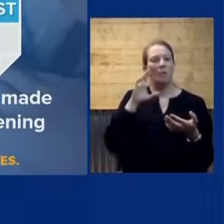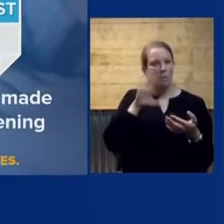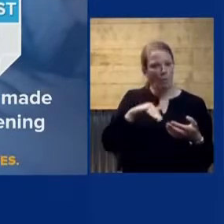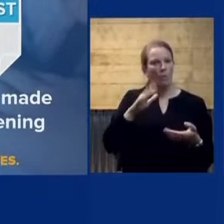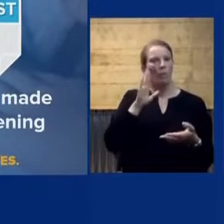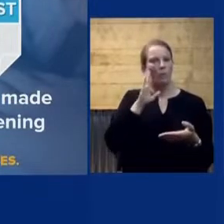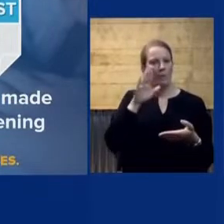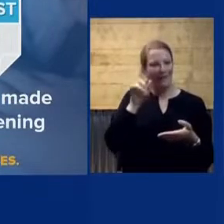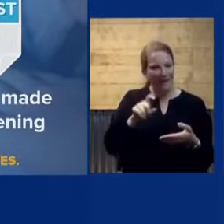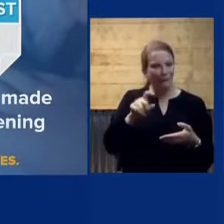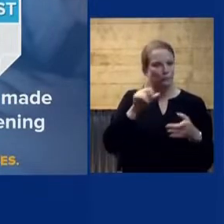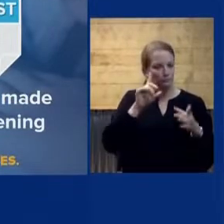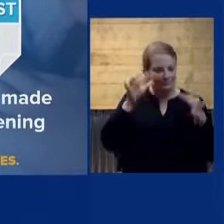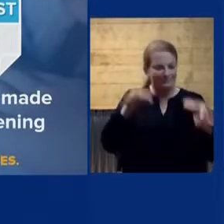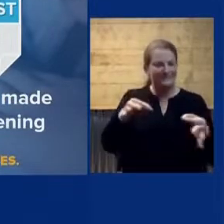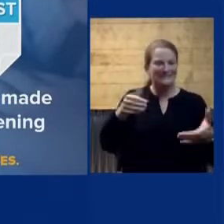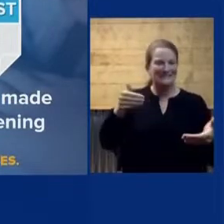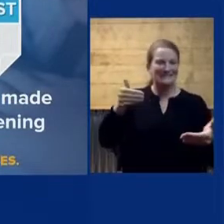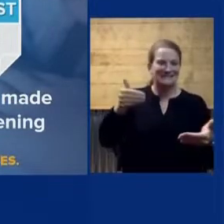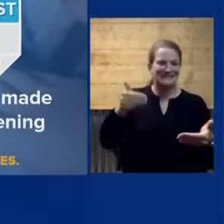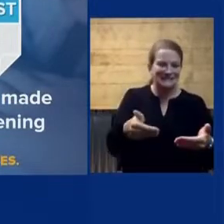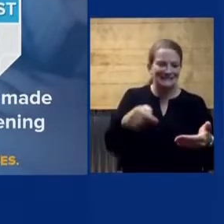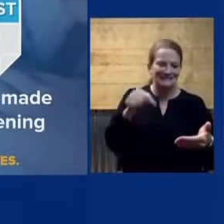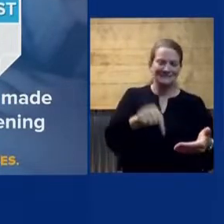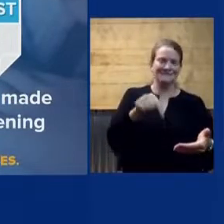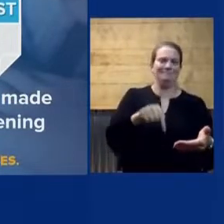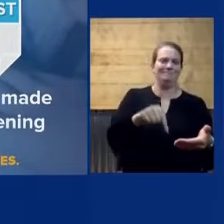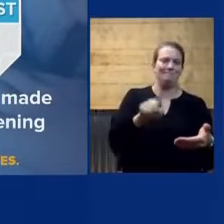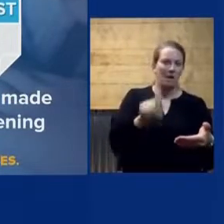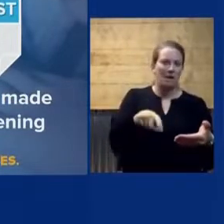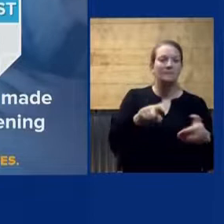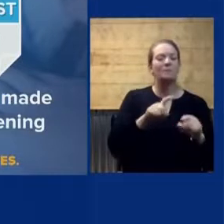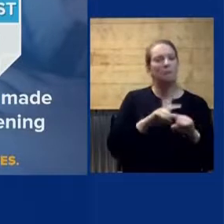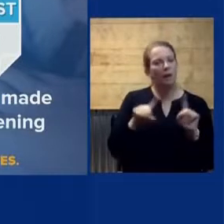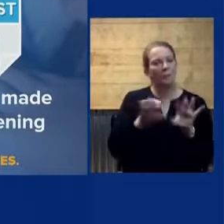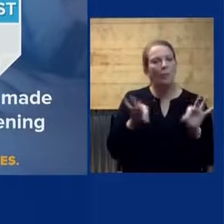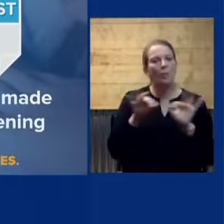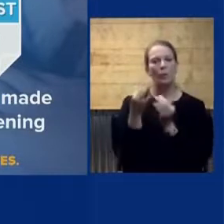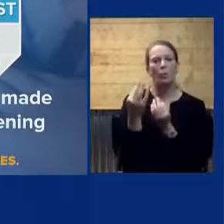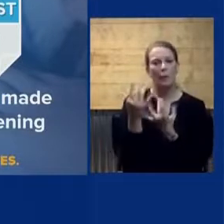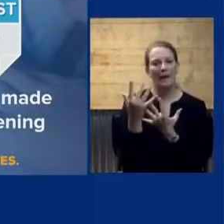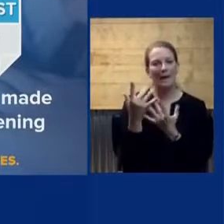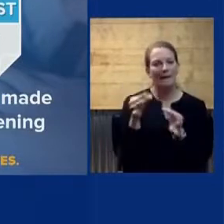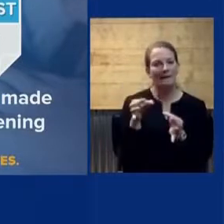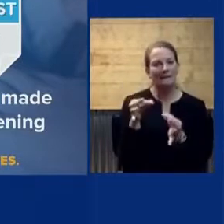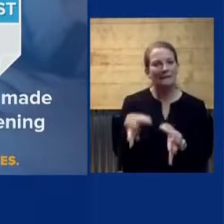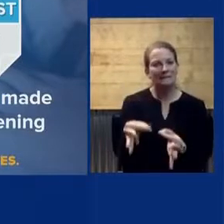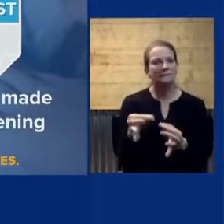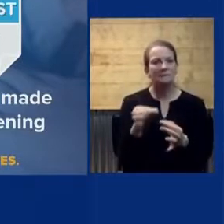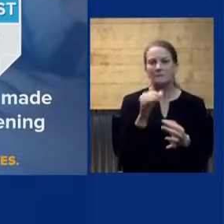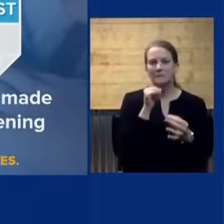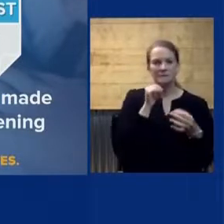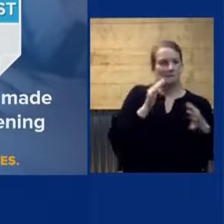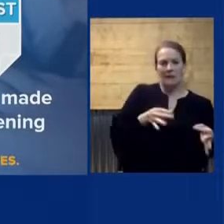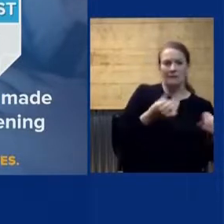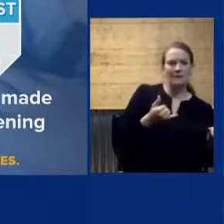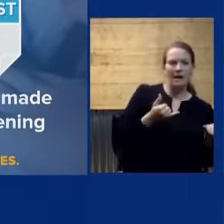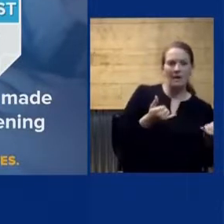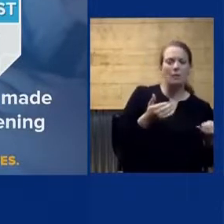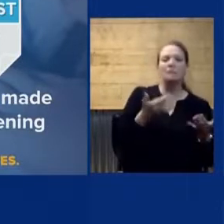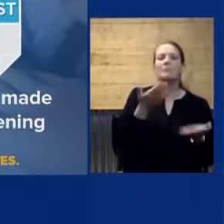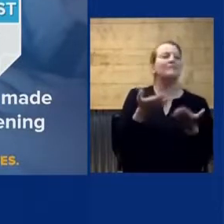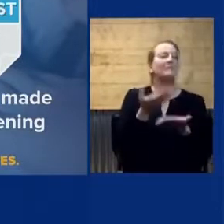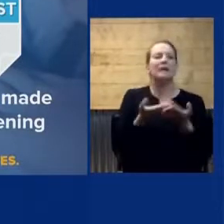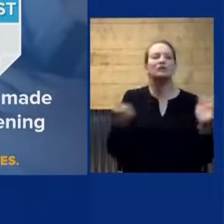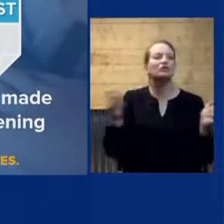but wait until that date to make a decision because the facts may change. As we see,